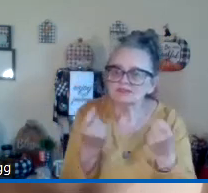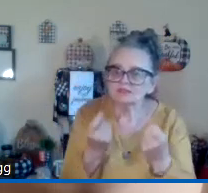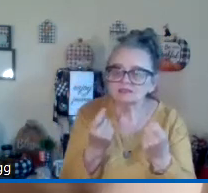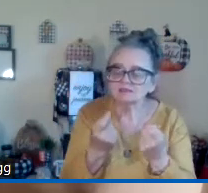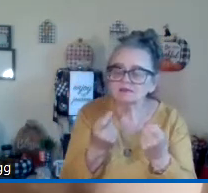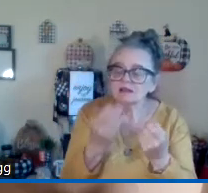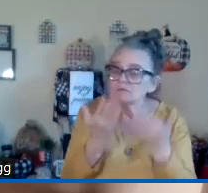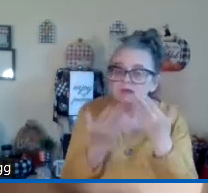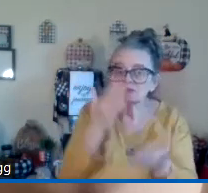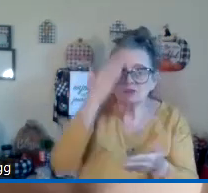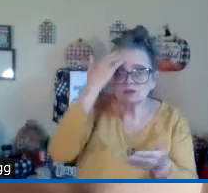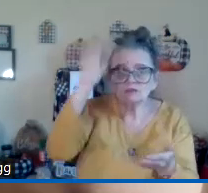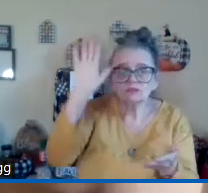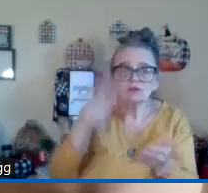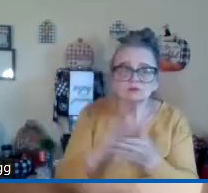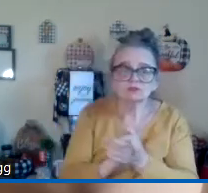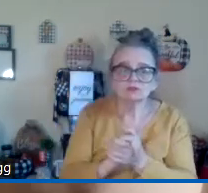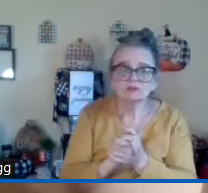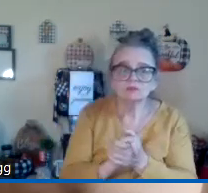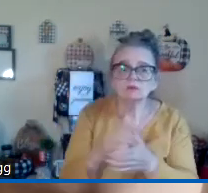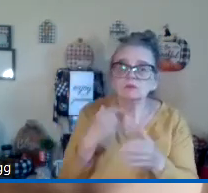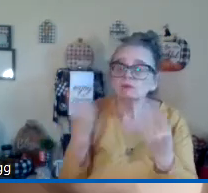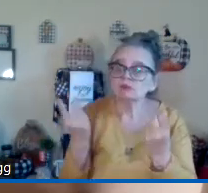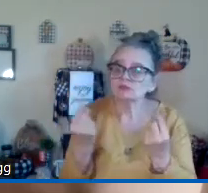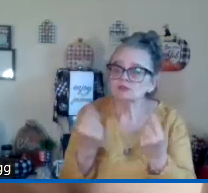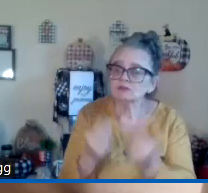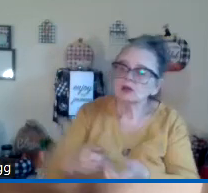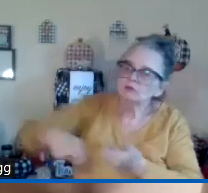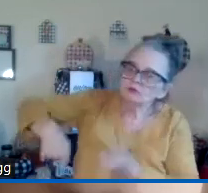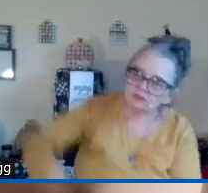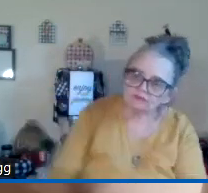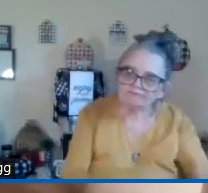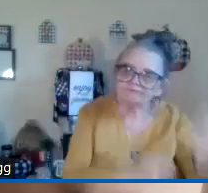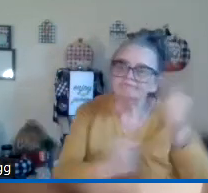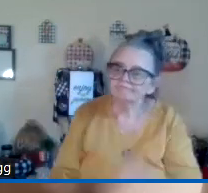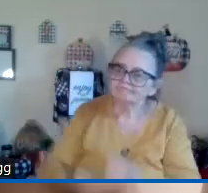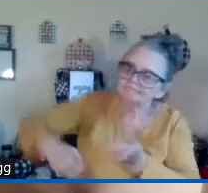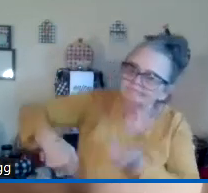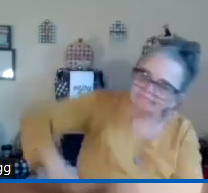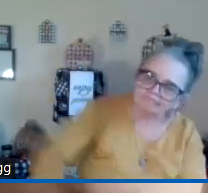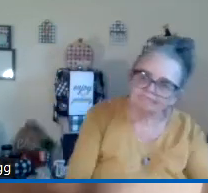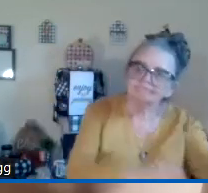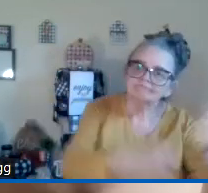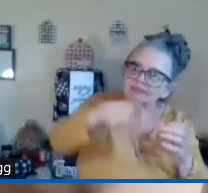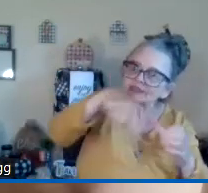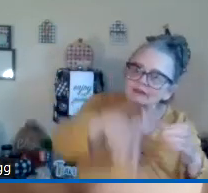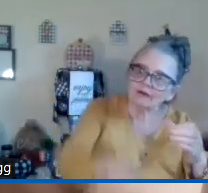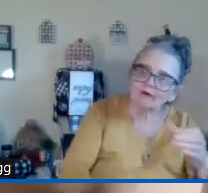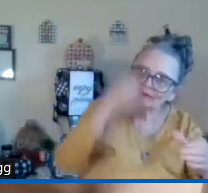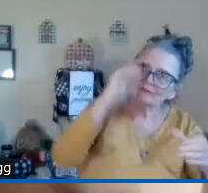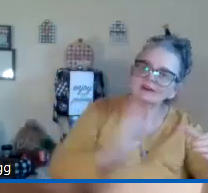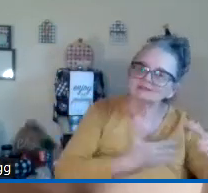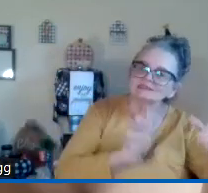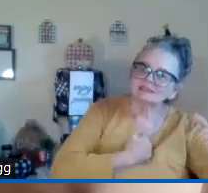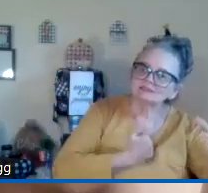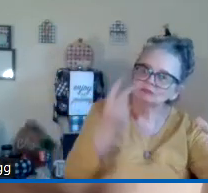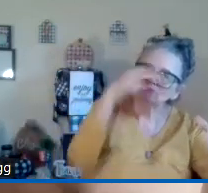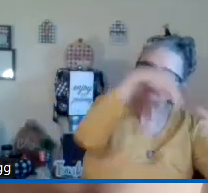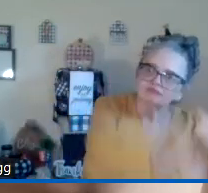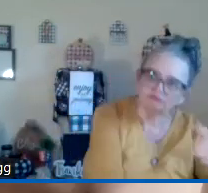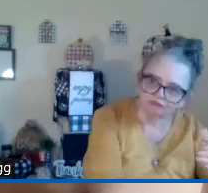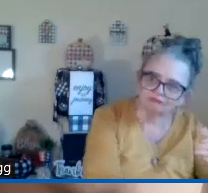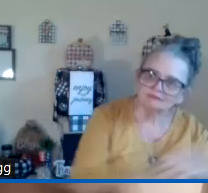to sin, and maybe don't even know that we're doing it, but when we do, we're just digging a hole for